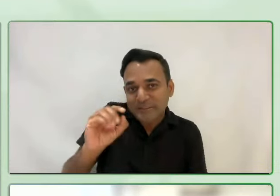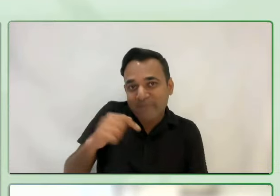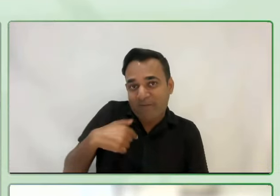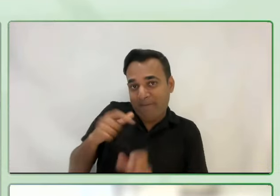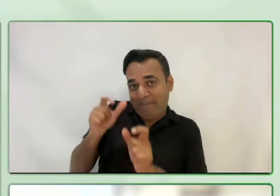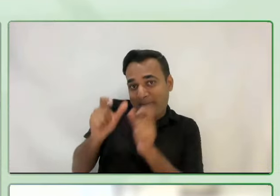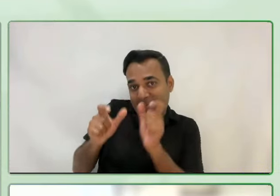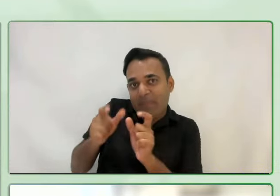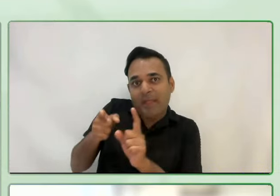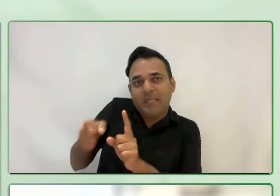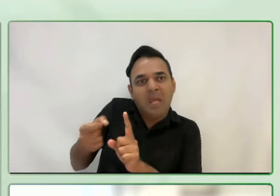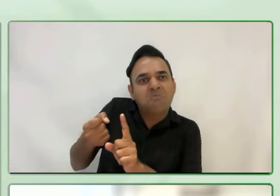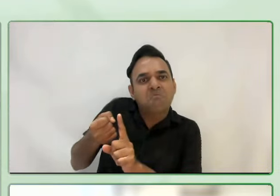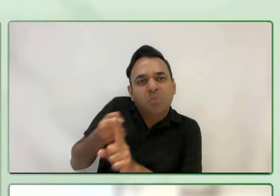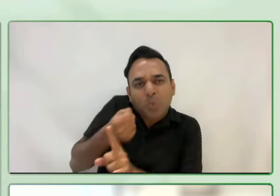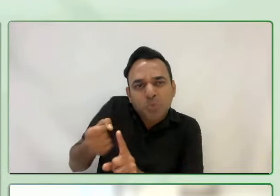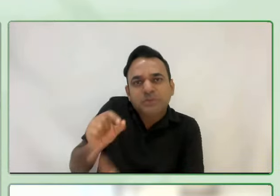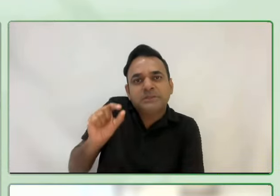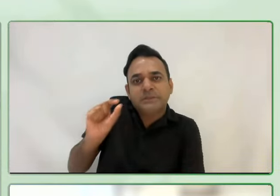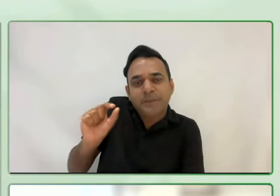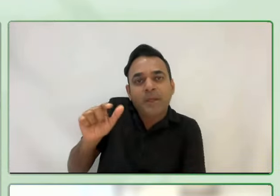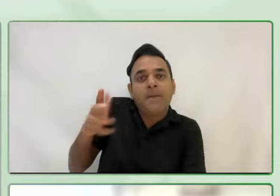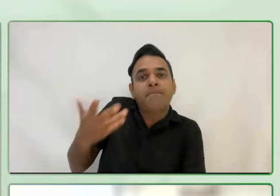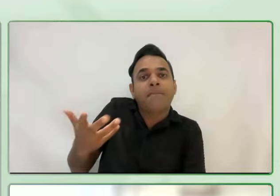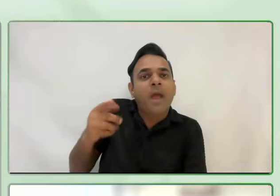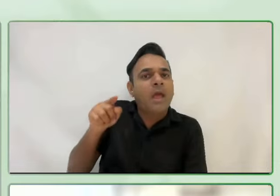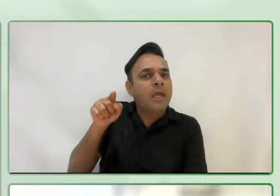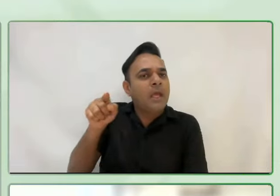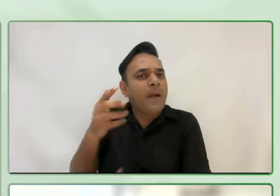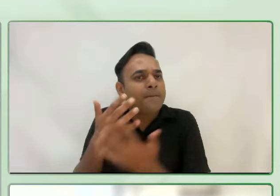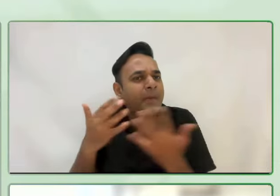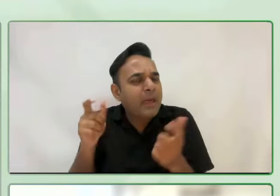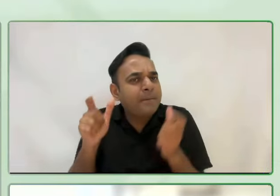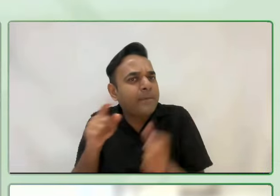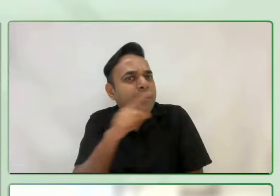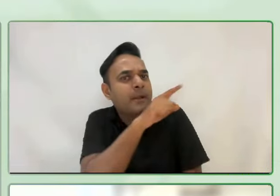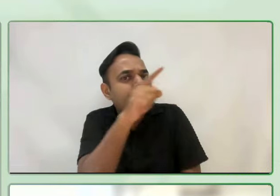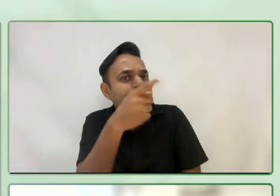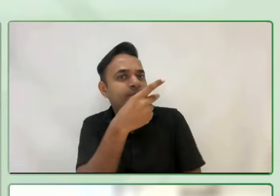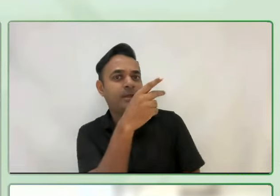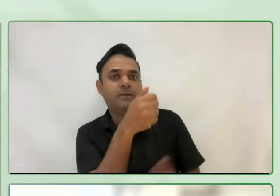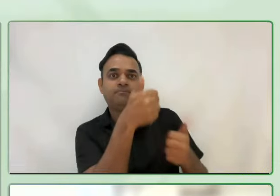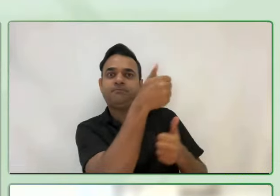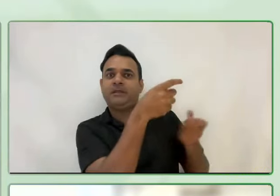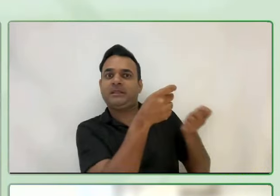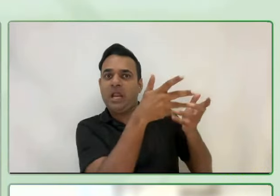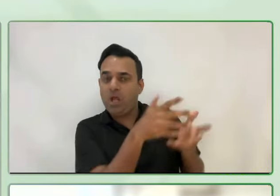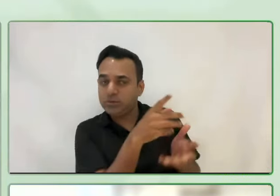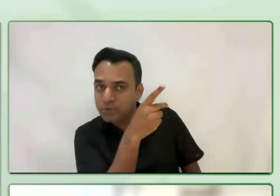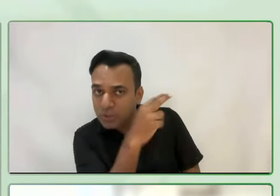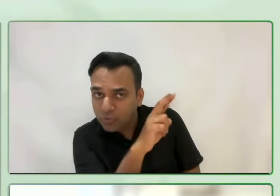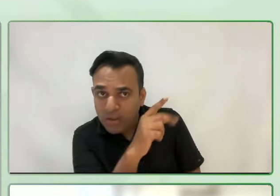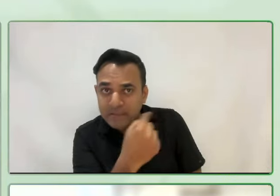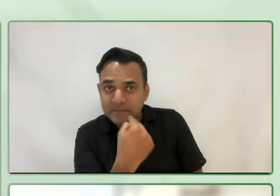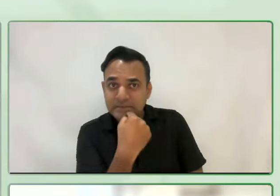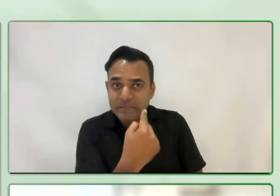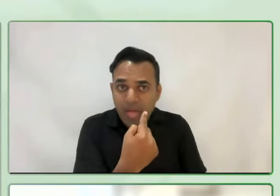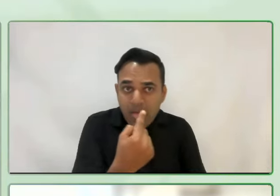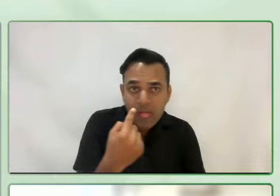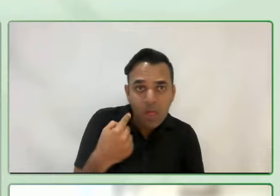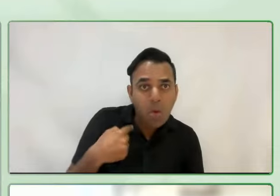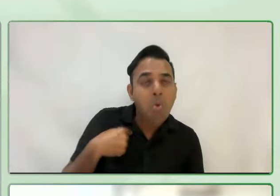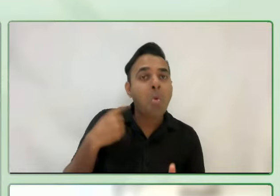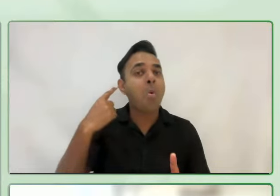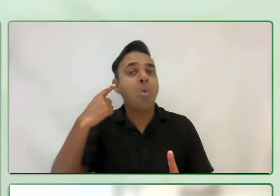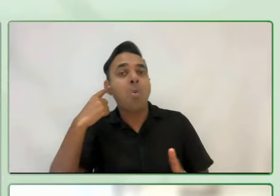so one of the big change agents here has been having pre-approved catalogs where your procurement people go through all the argy-bargy